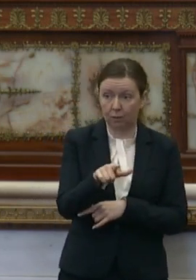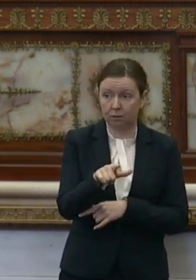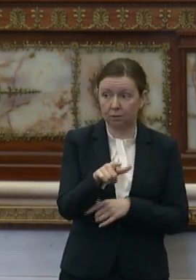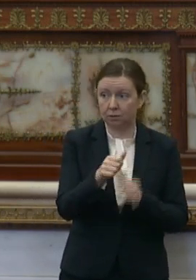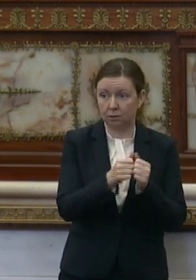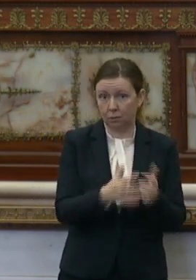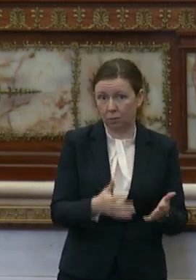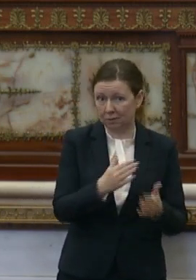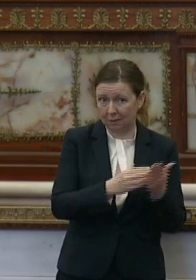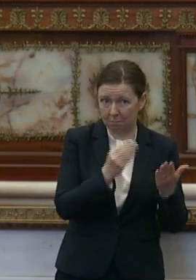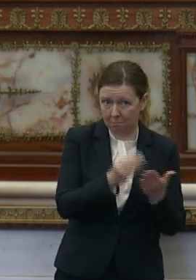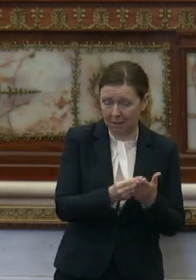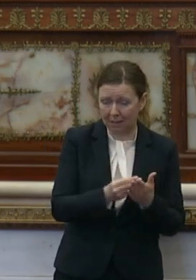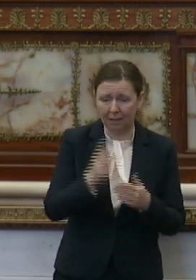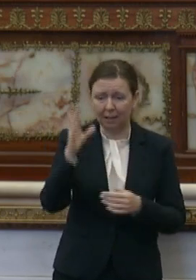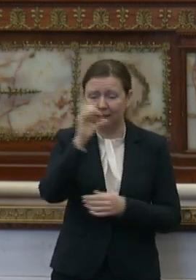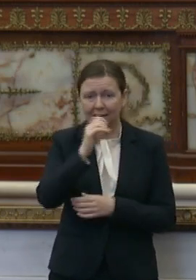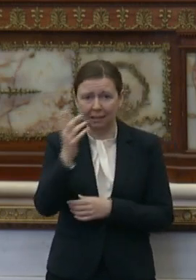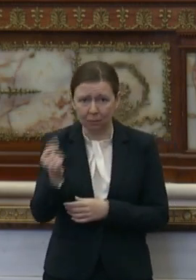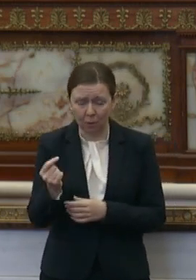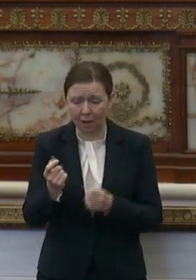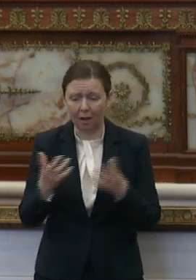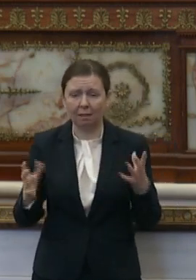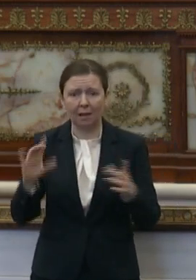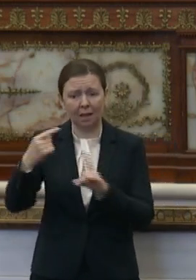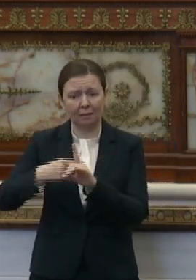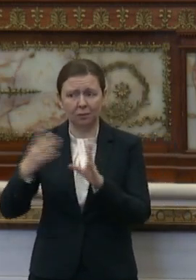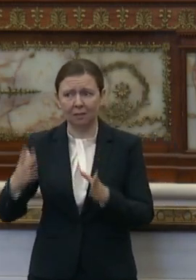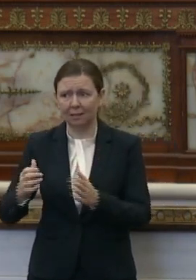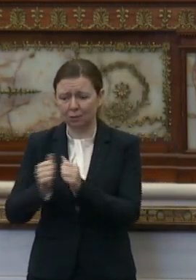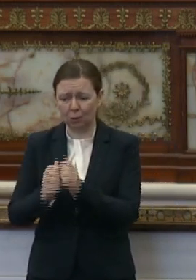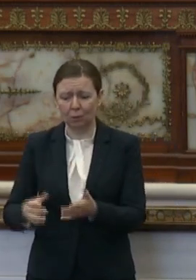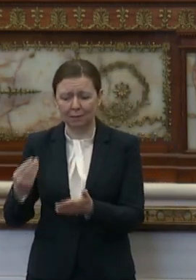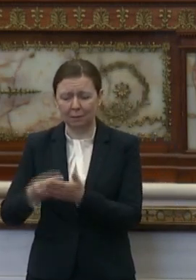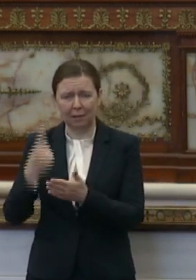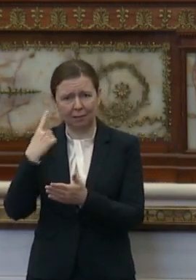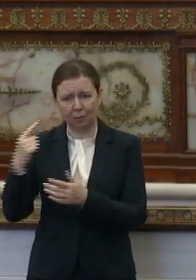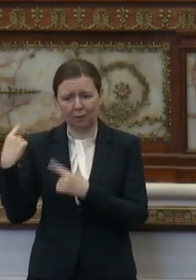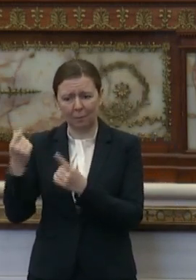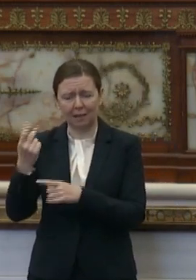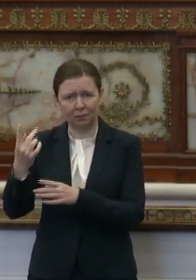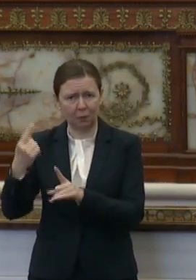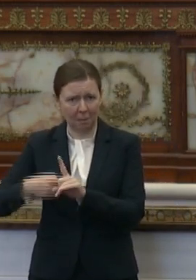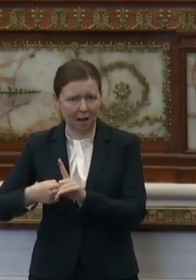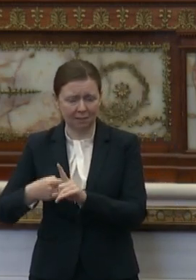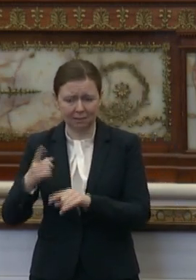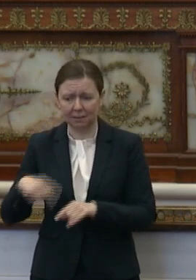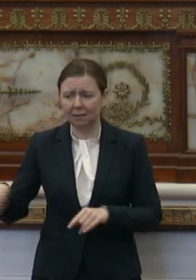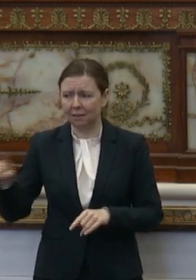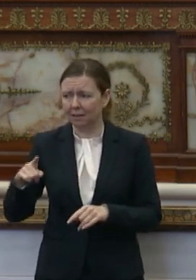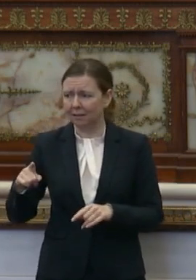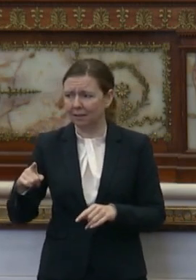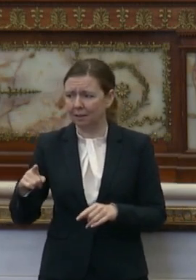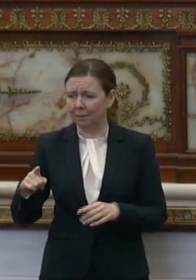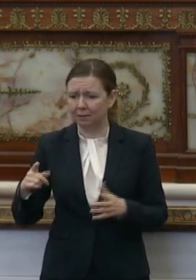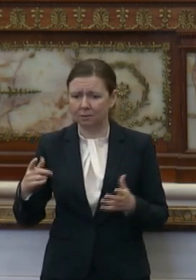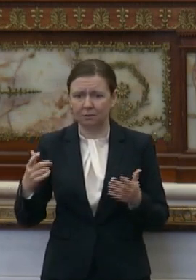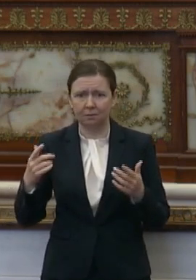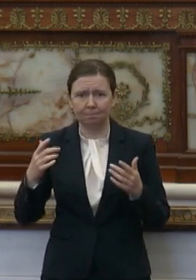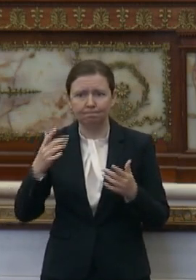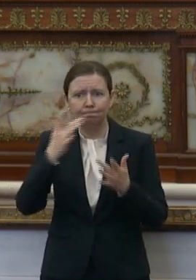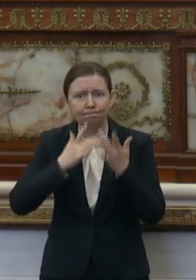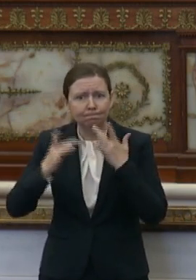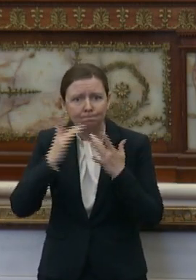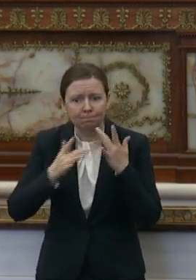The landlords lose out on some money. Well, guess what? A lot of your tenants have been losing out on money for the past few months. They've been scratching and surviving, trying